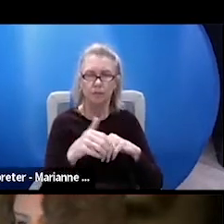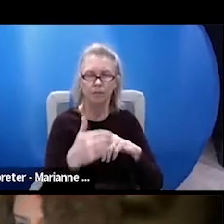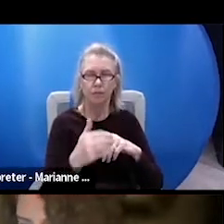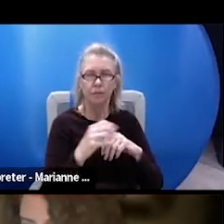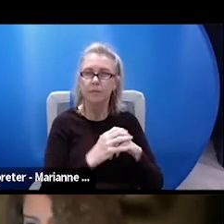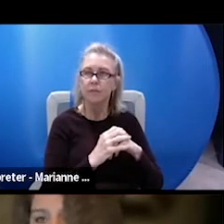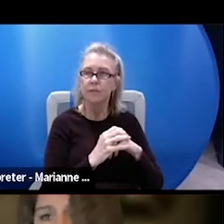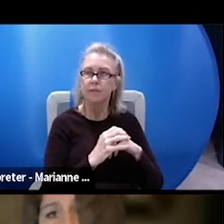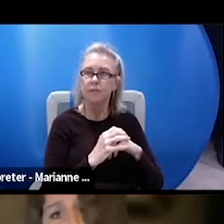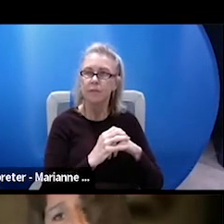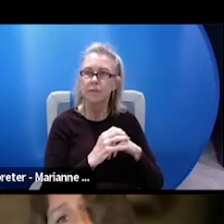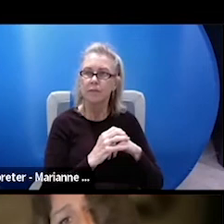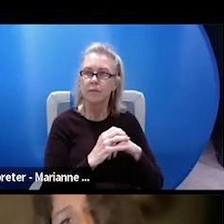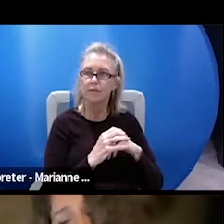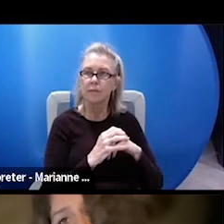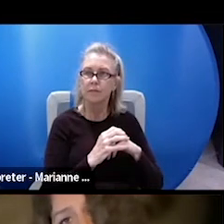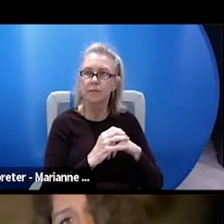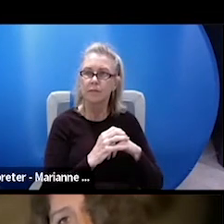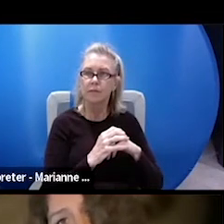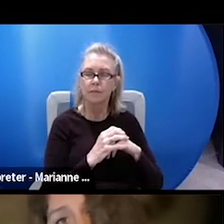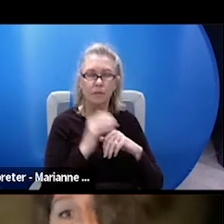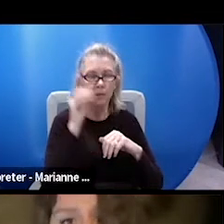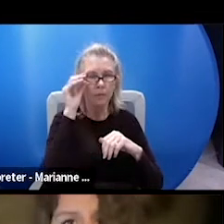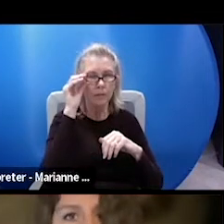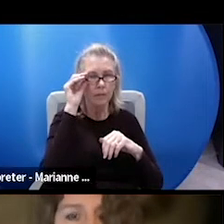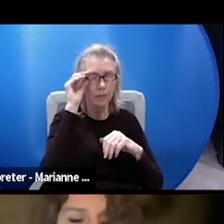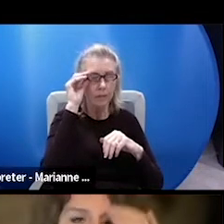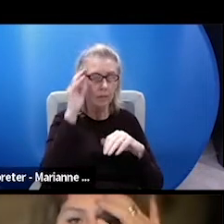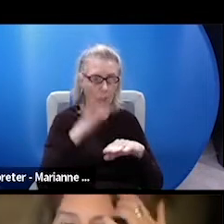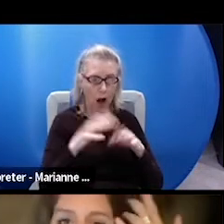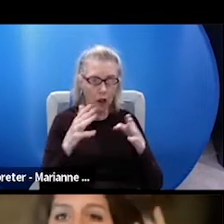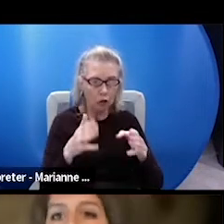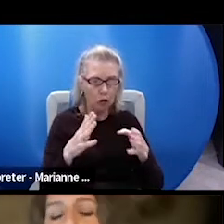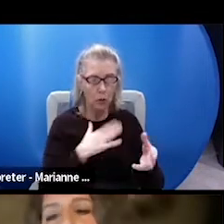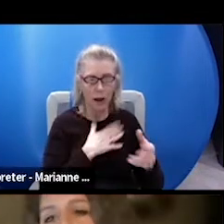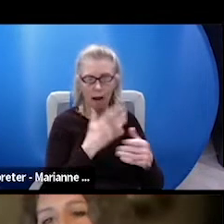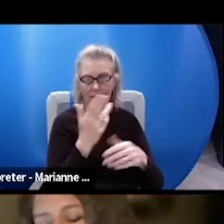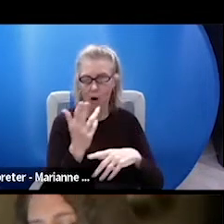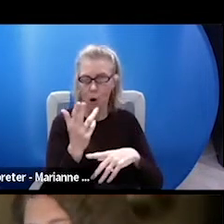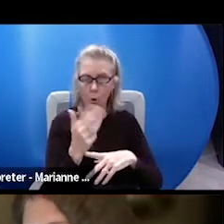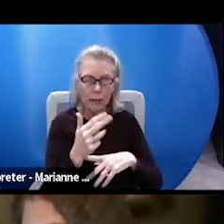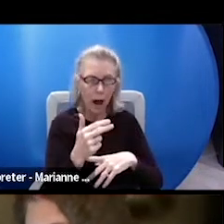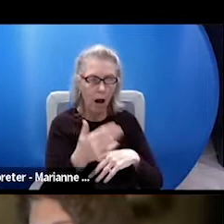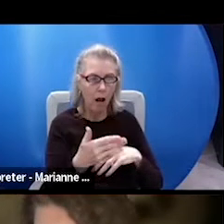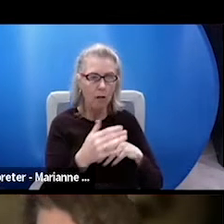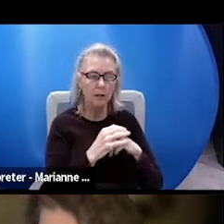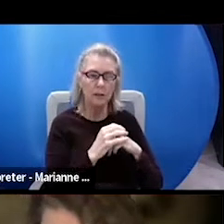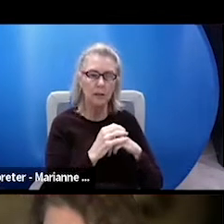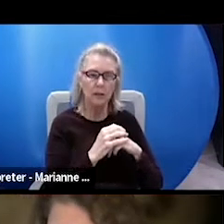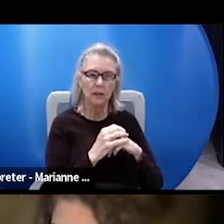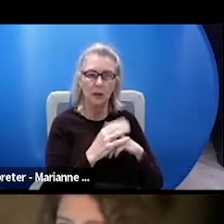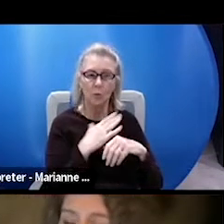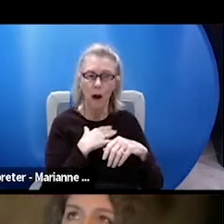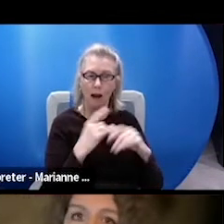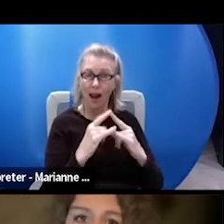slide. So we, on our street, we have hotels, we have a camp across